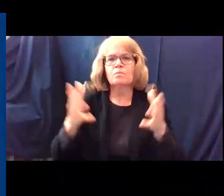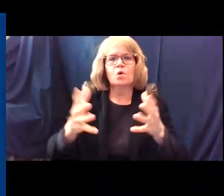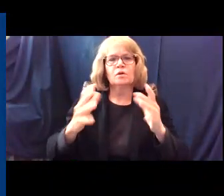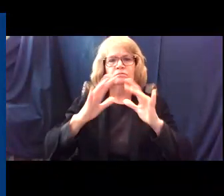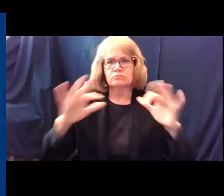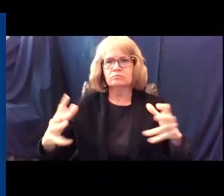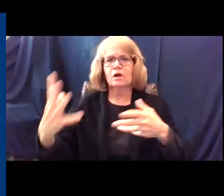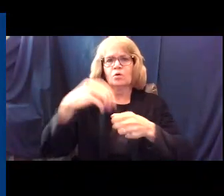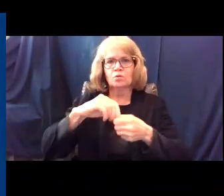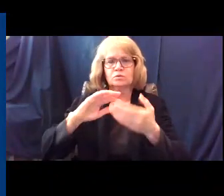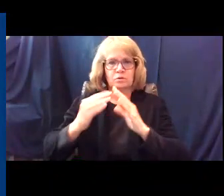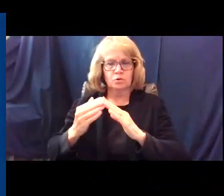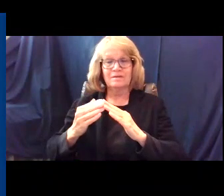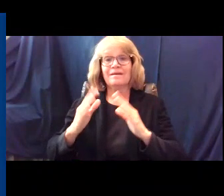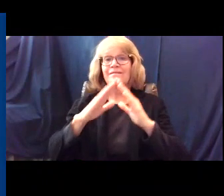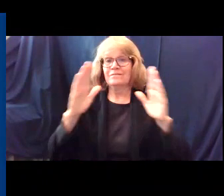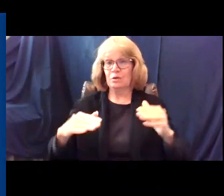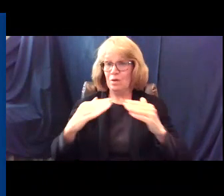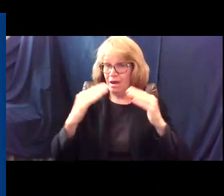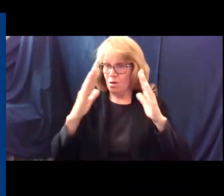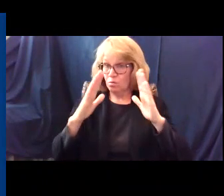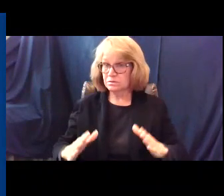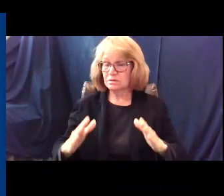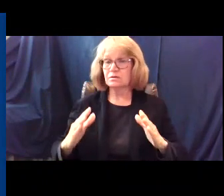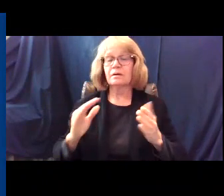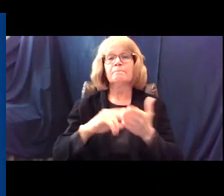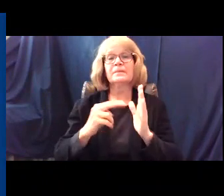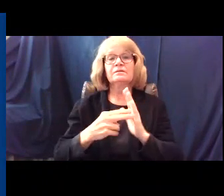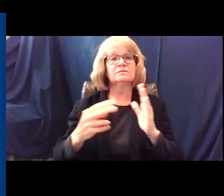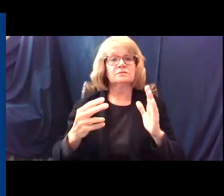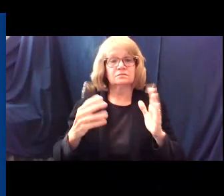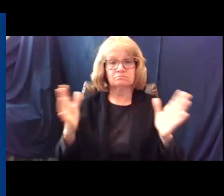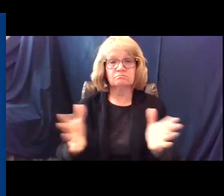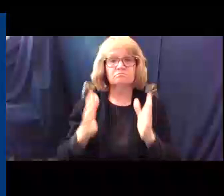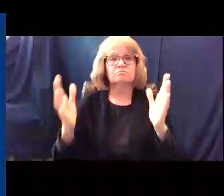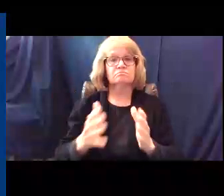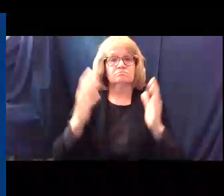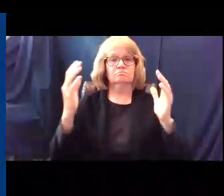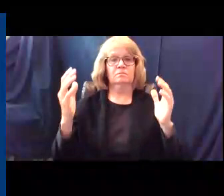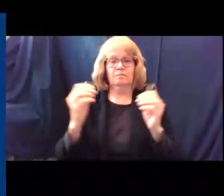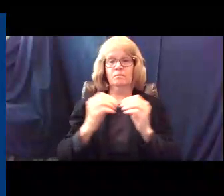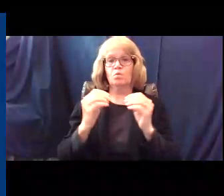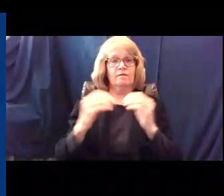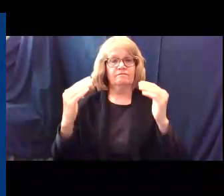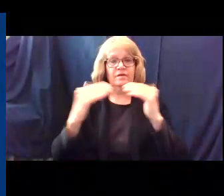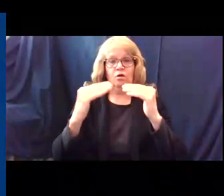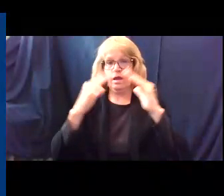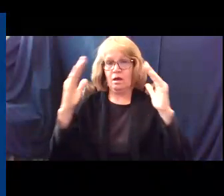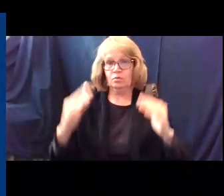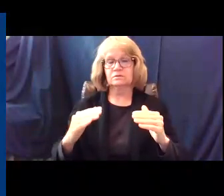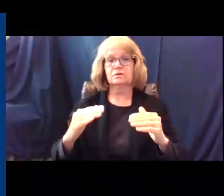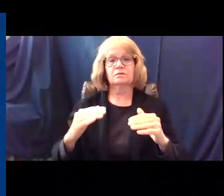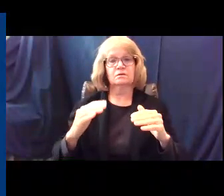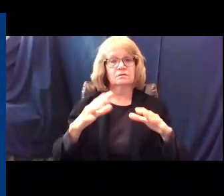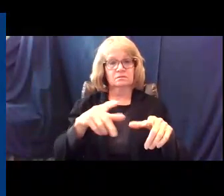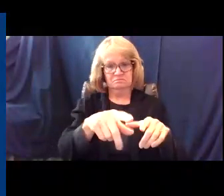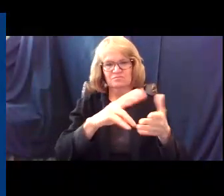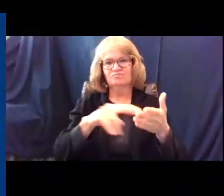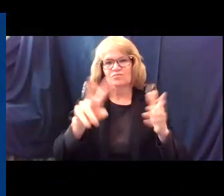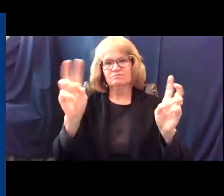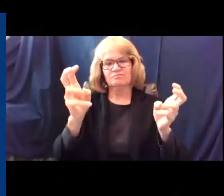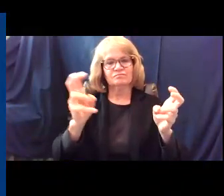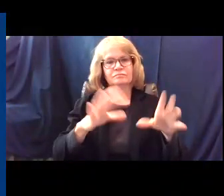In the fair housing world, that's known as affirmatively furthering fair housing. And that's defined as taking meaningful actions in addition